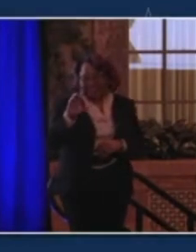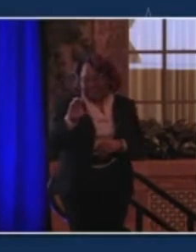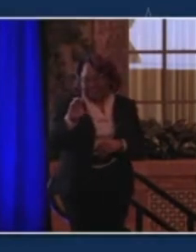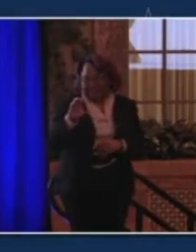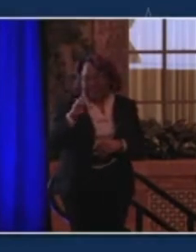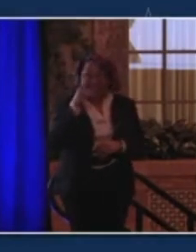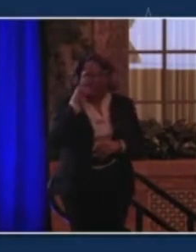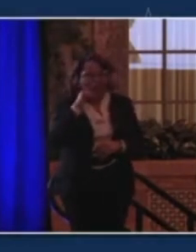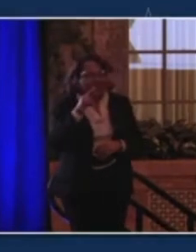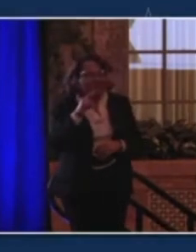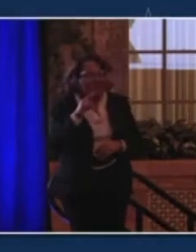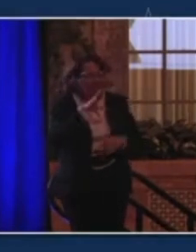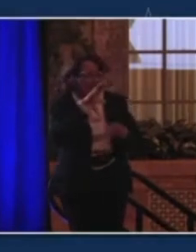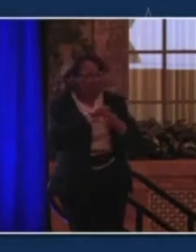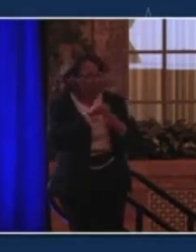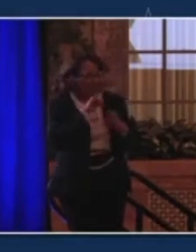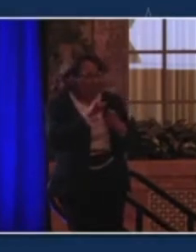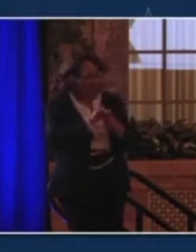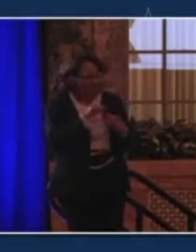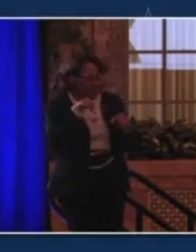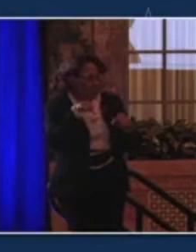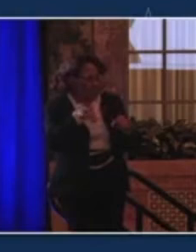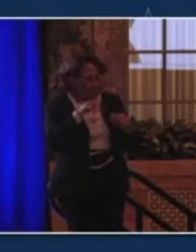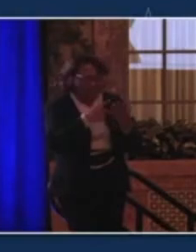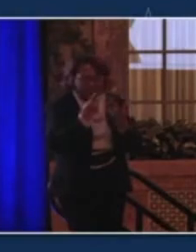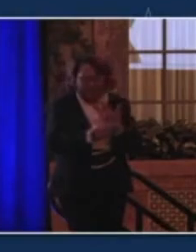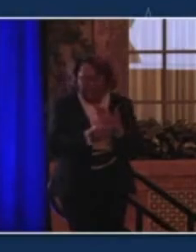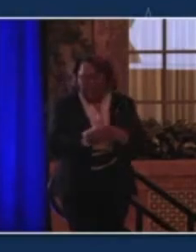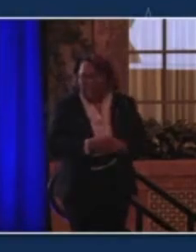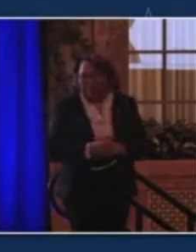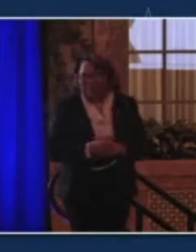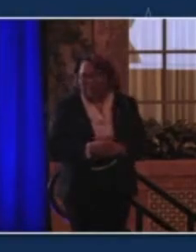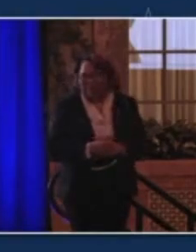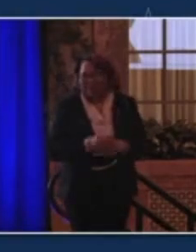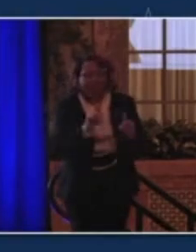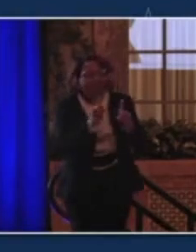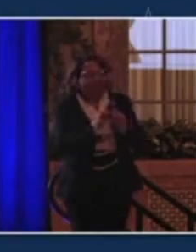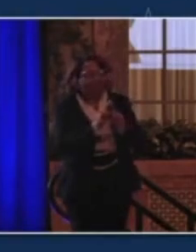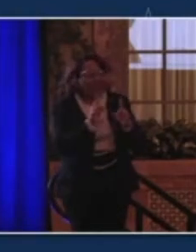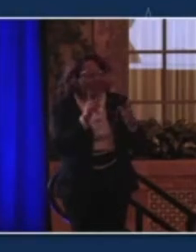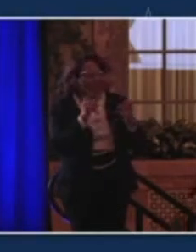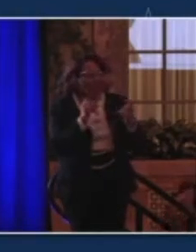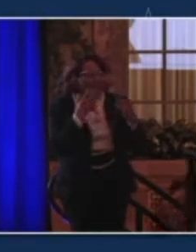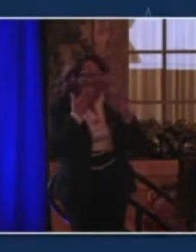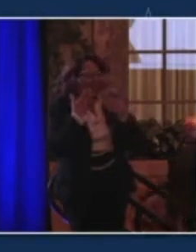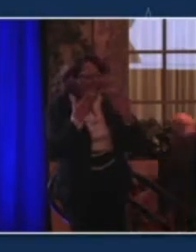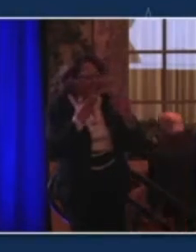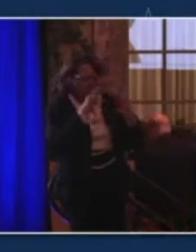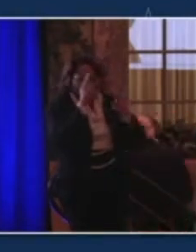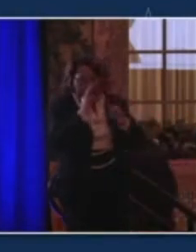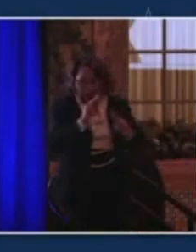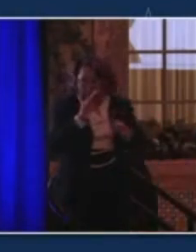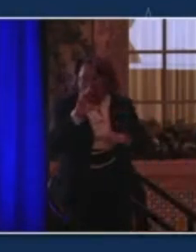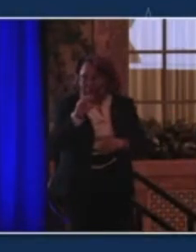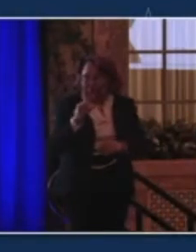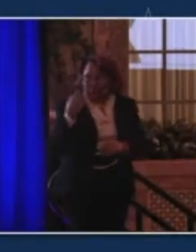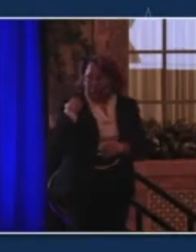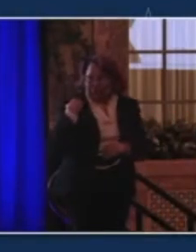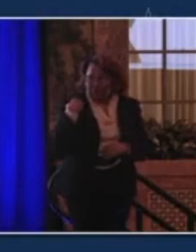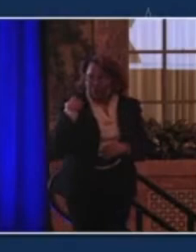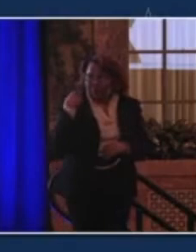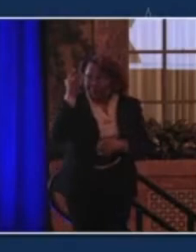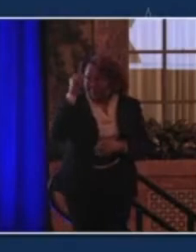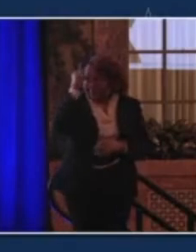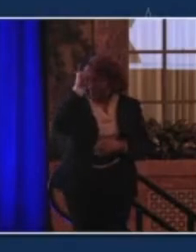for including us in this evening's program. I also want to thank the honorary co-chairs, Governor